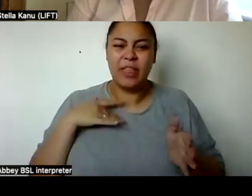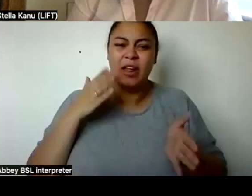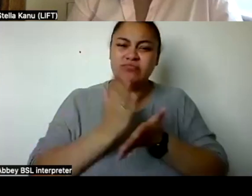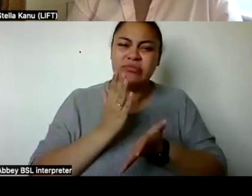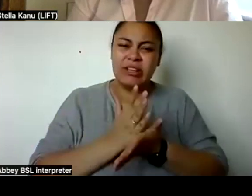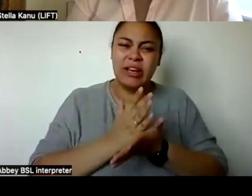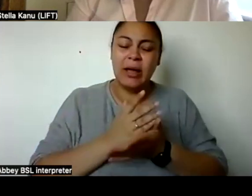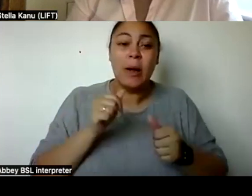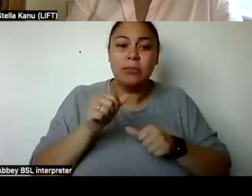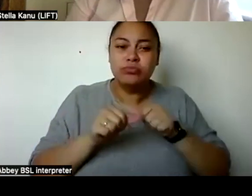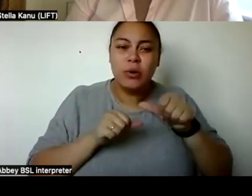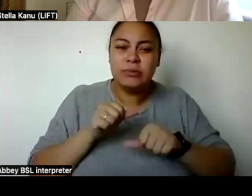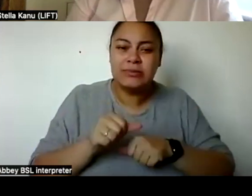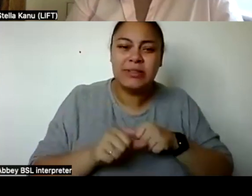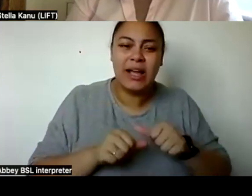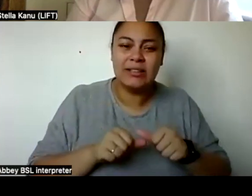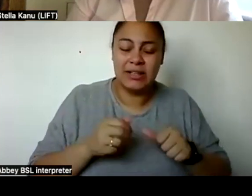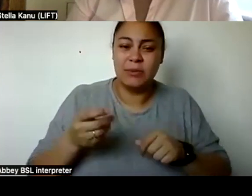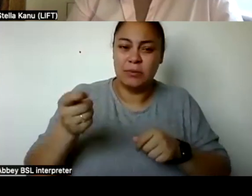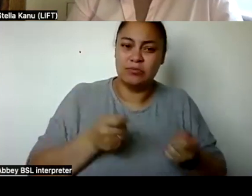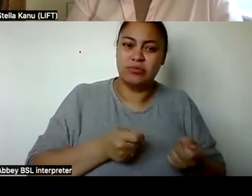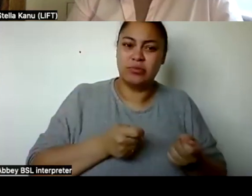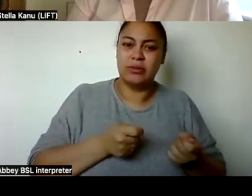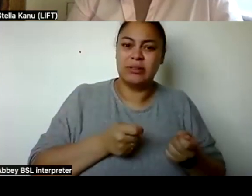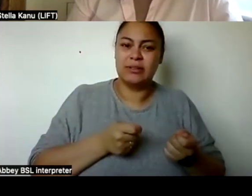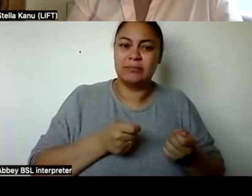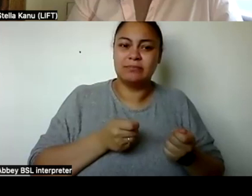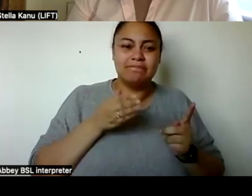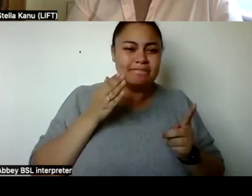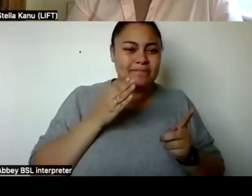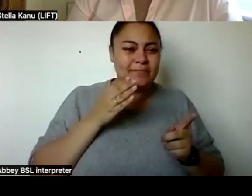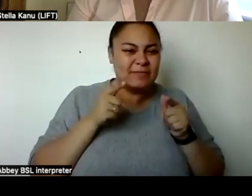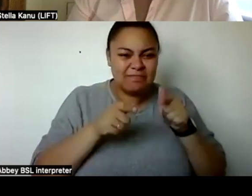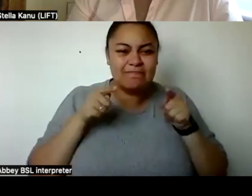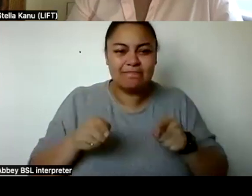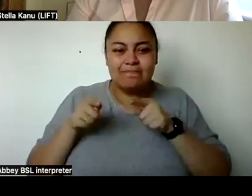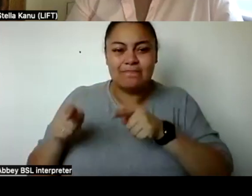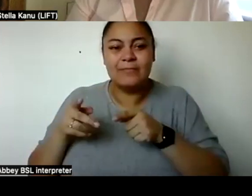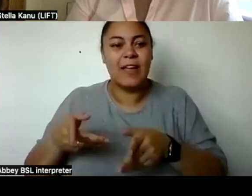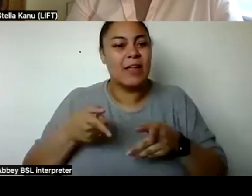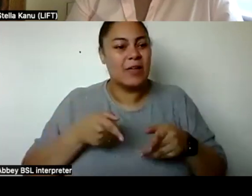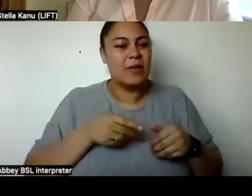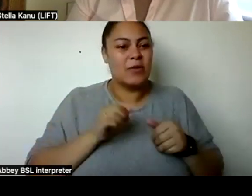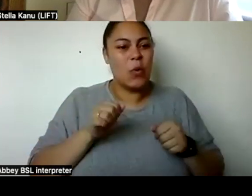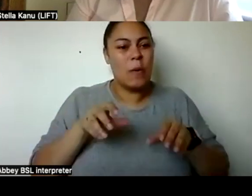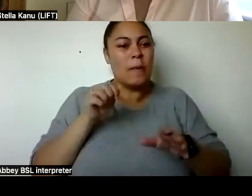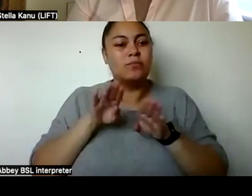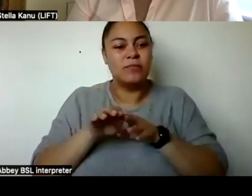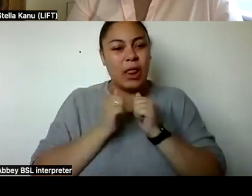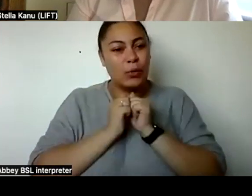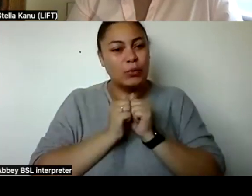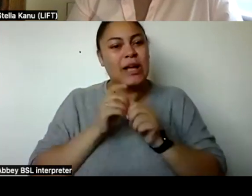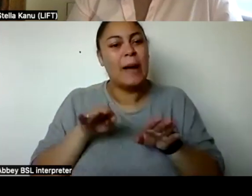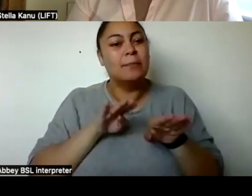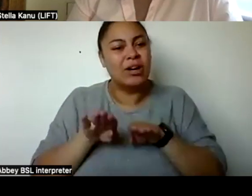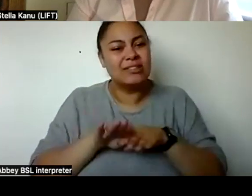a process that's been brought about by interrogating the alignment of your values with your practices. And